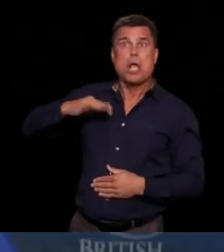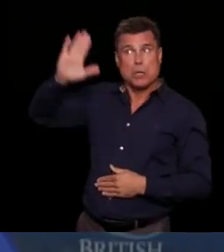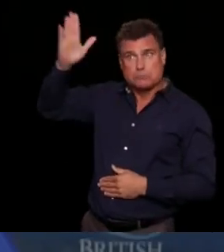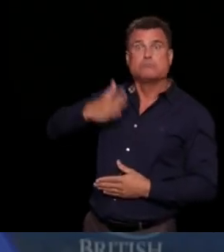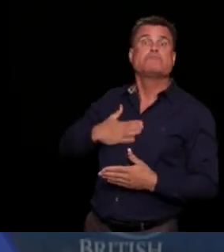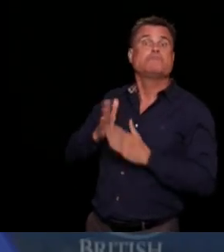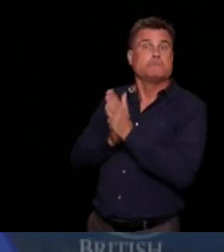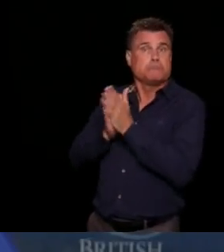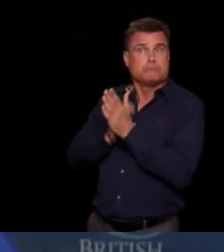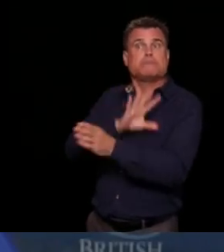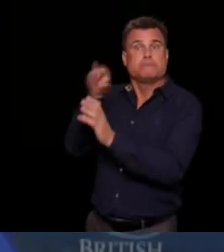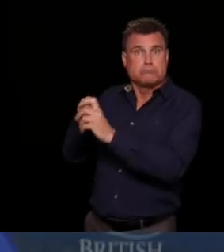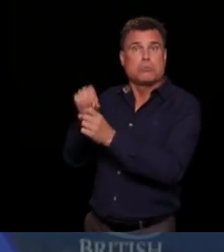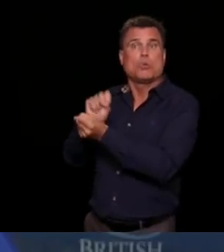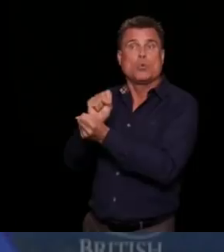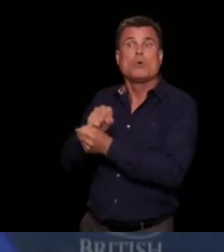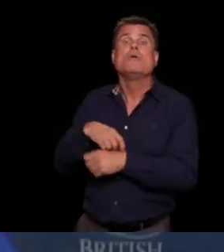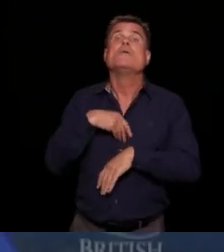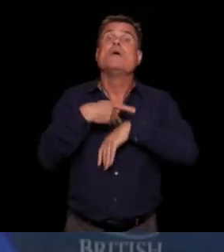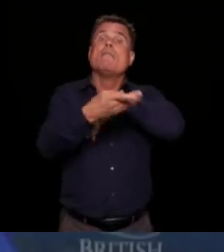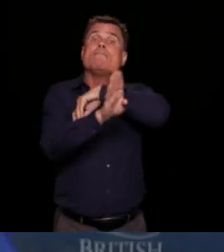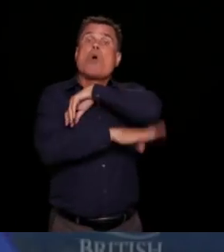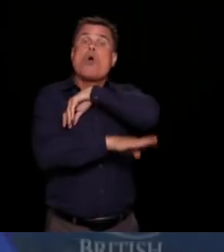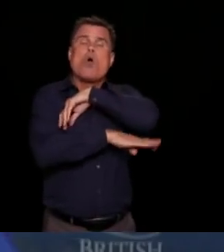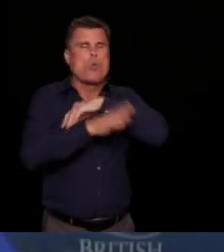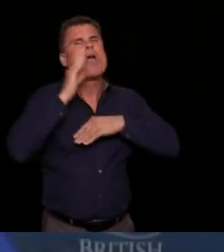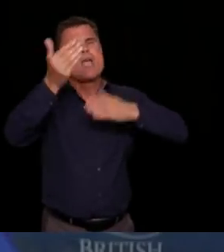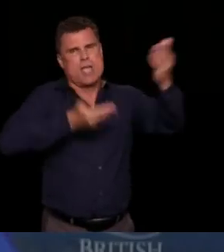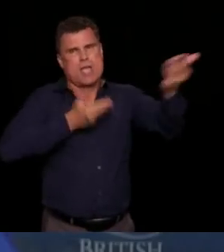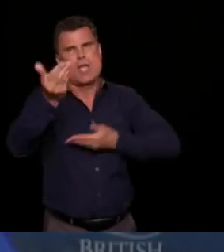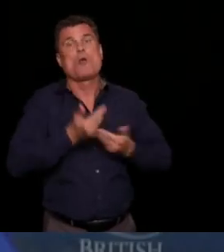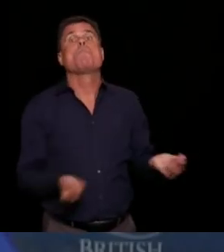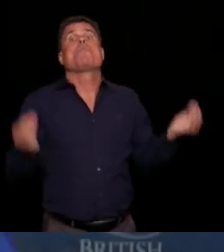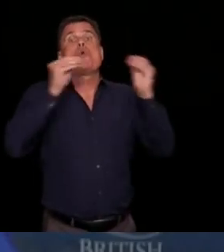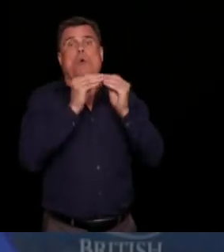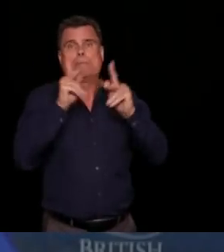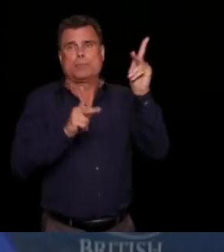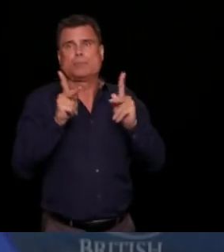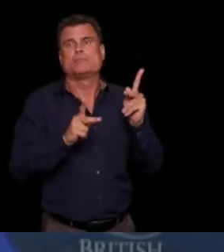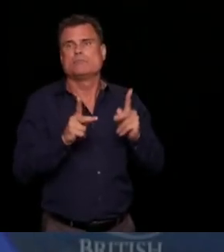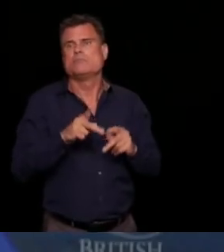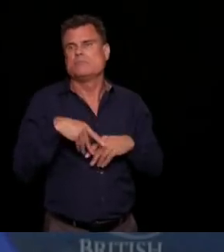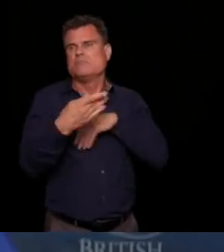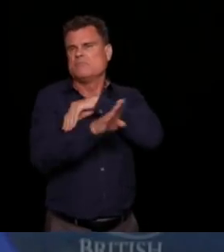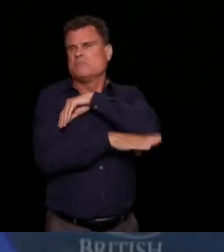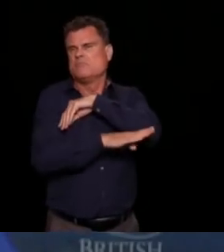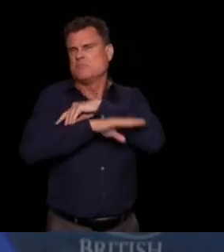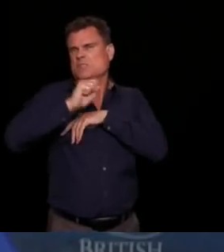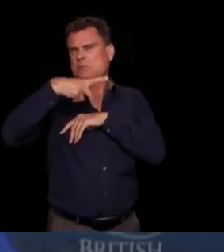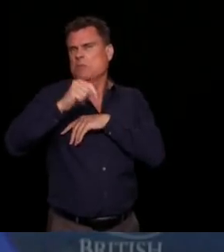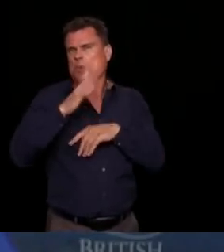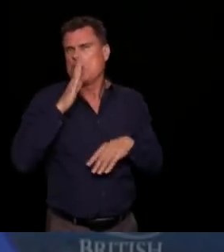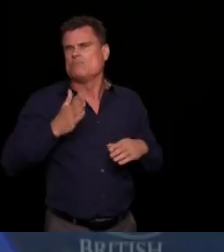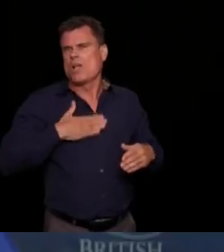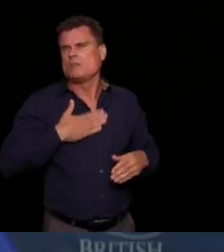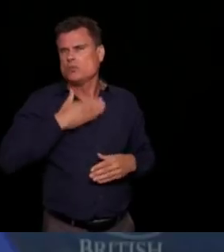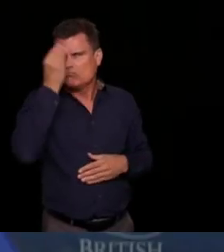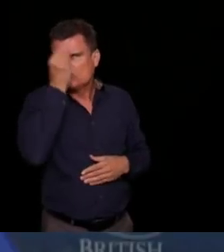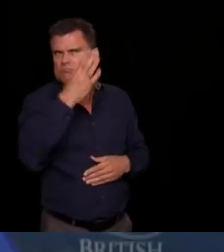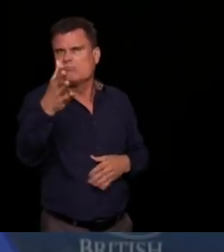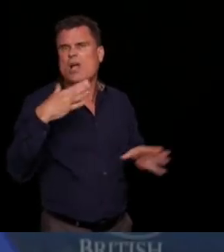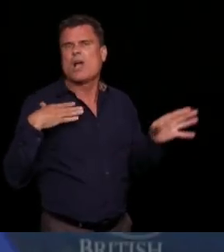and will be for September of hiring those contact tracers, and I'll be happy to report on that progress in the